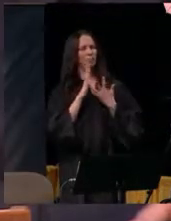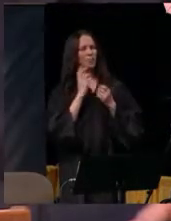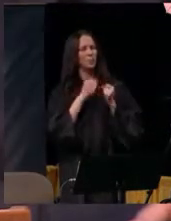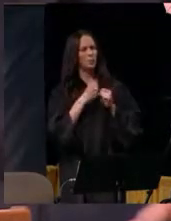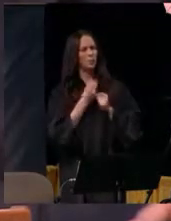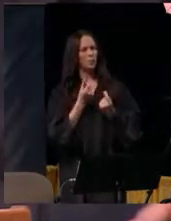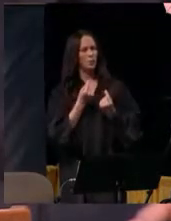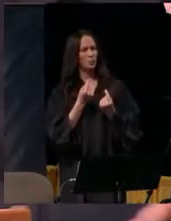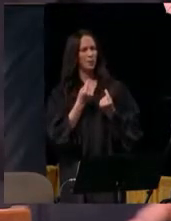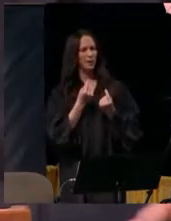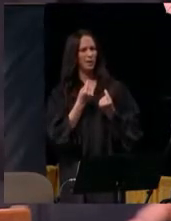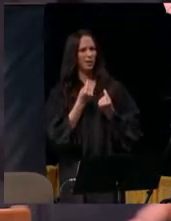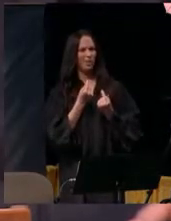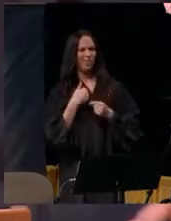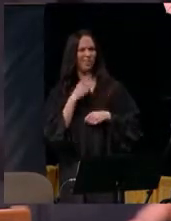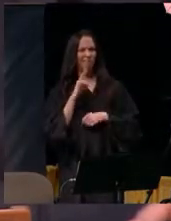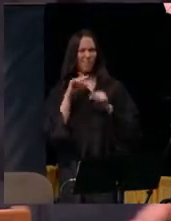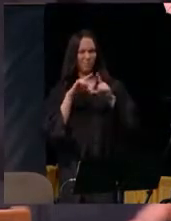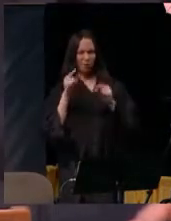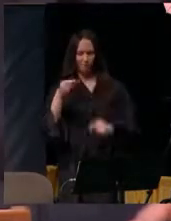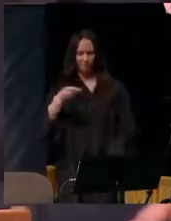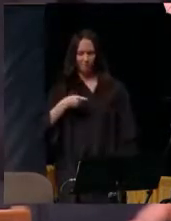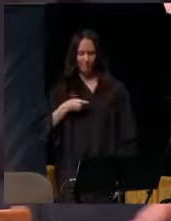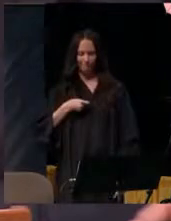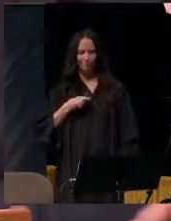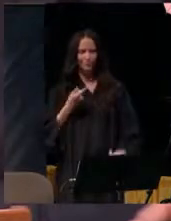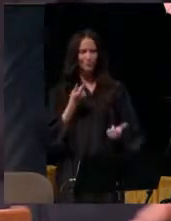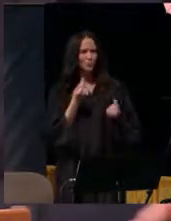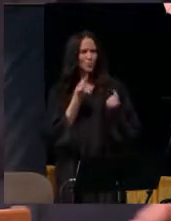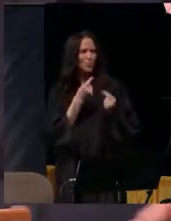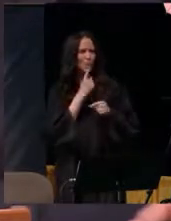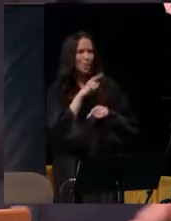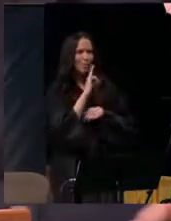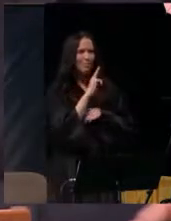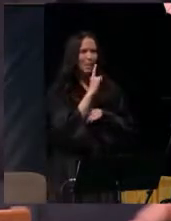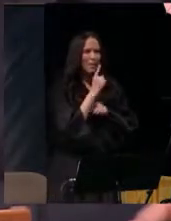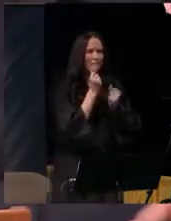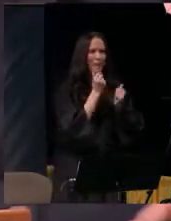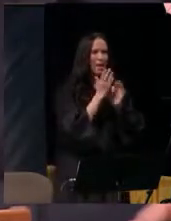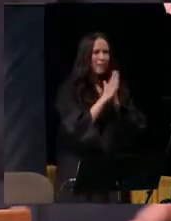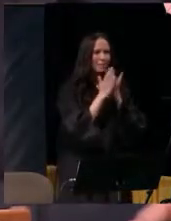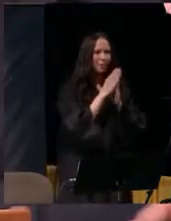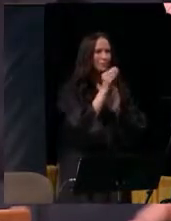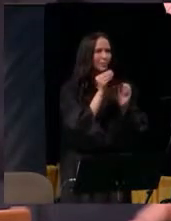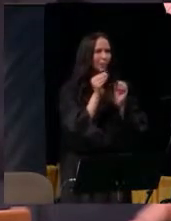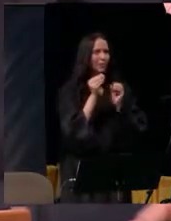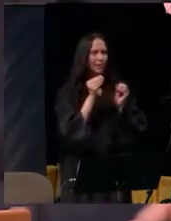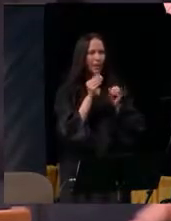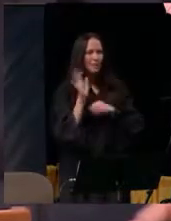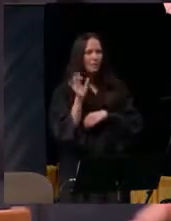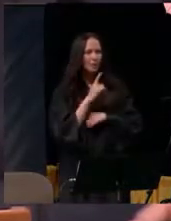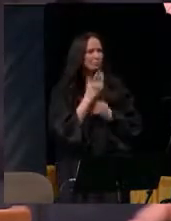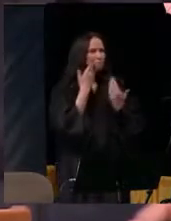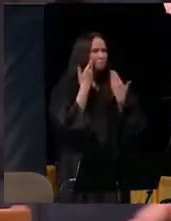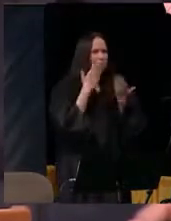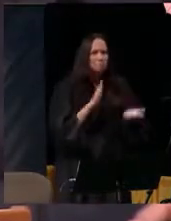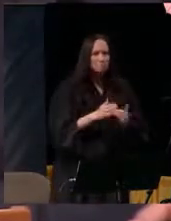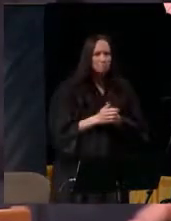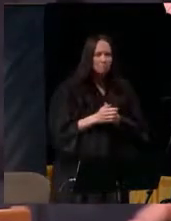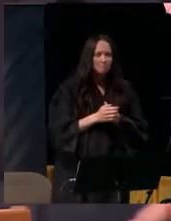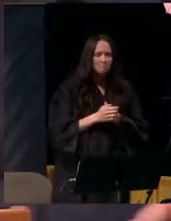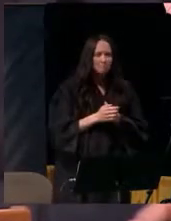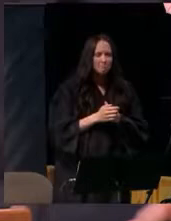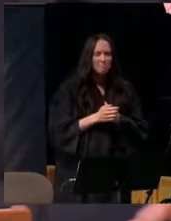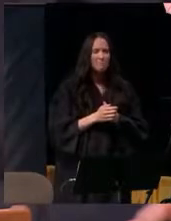each given this library card, which allowed us to check out an unlimited number of books with no set return date. It's through every